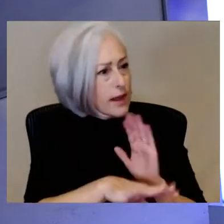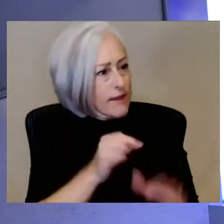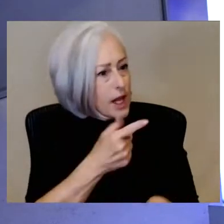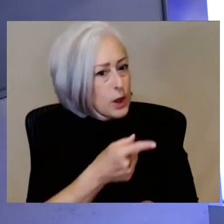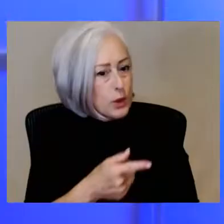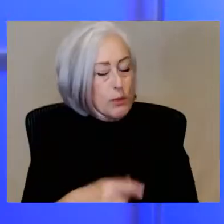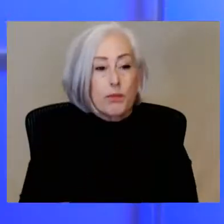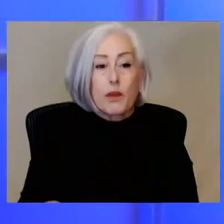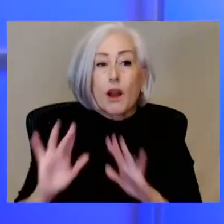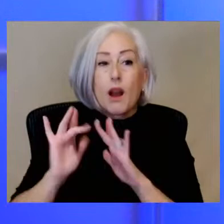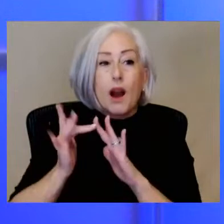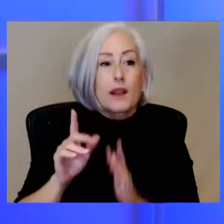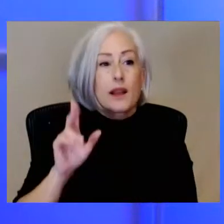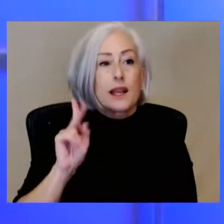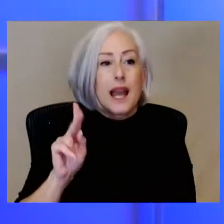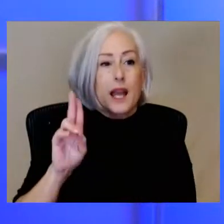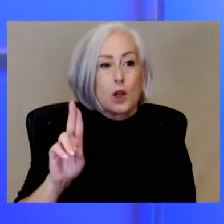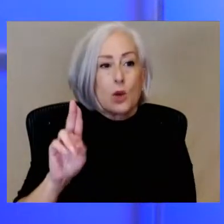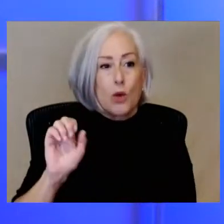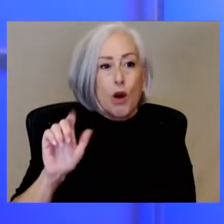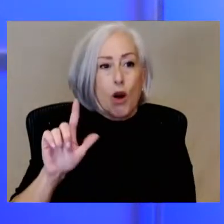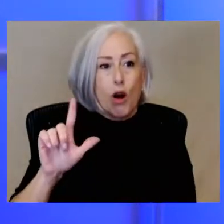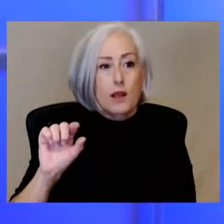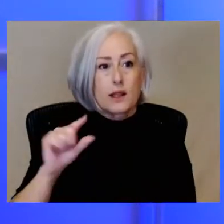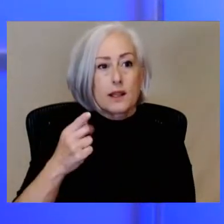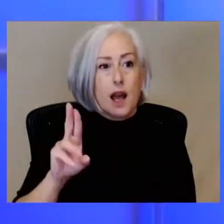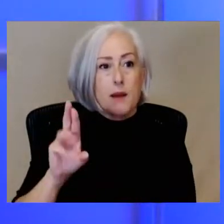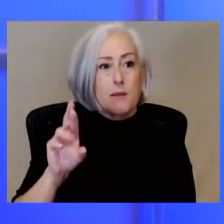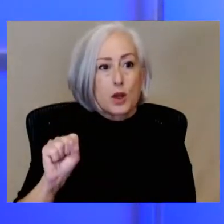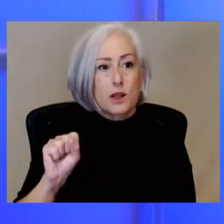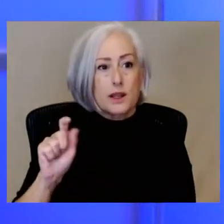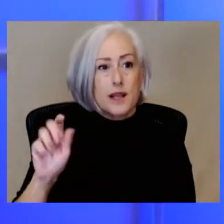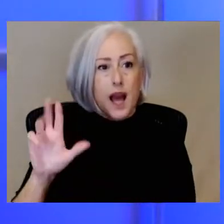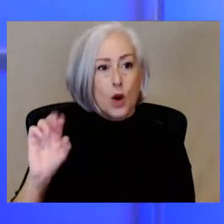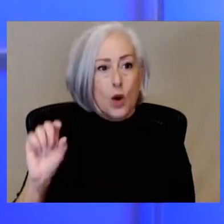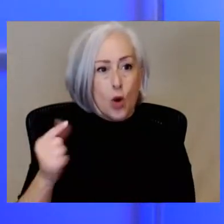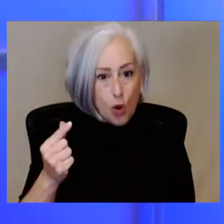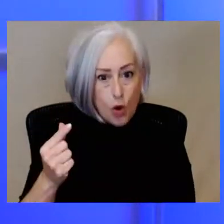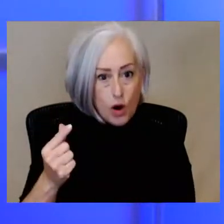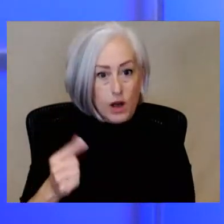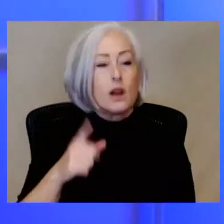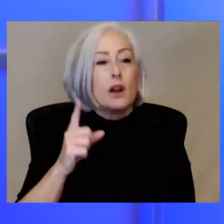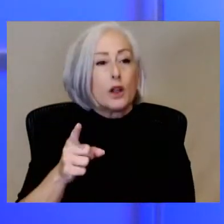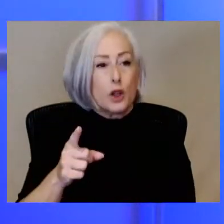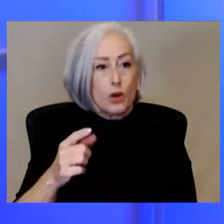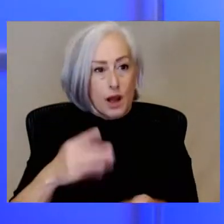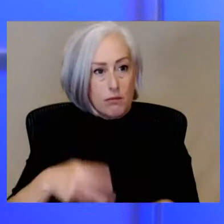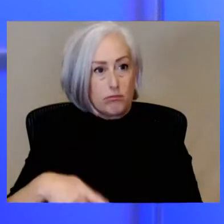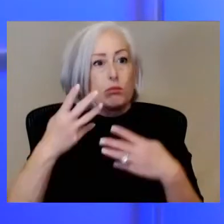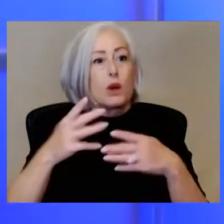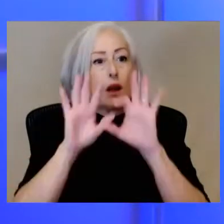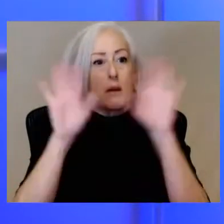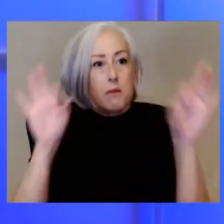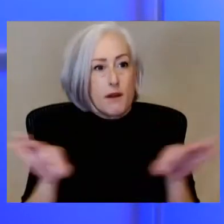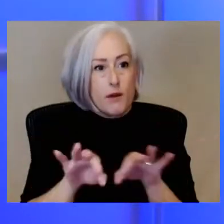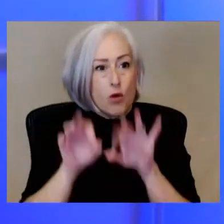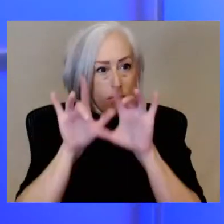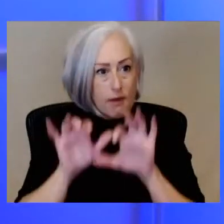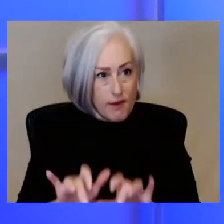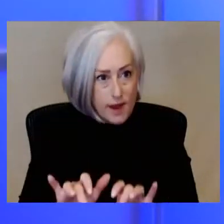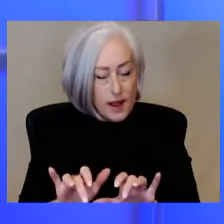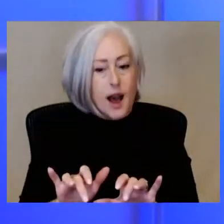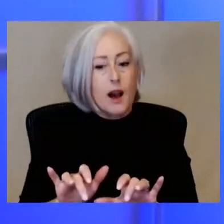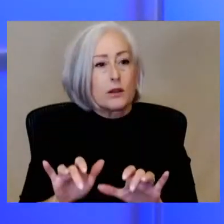website, kualzheimers.org, is a great way to find us, and you can actually fill out a form there to give us a little bit of information to get started and figure